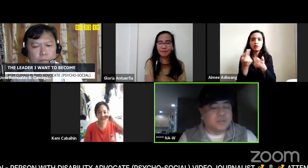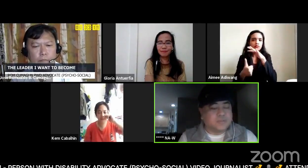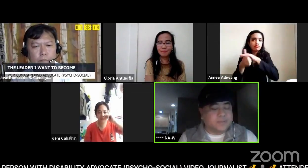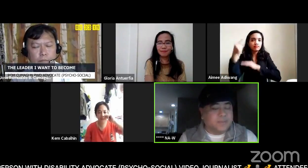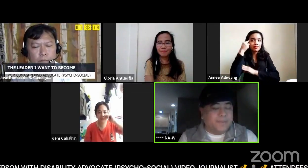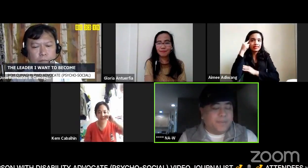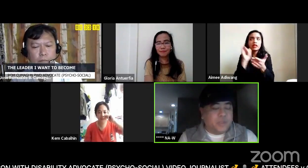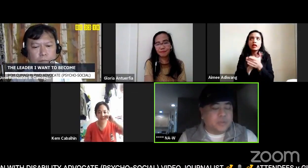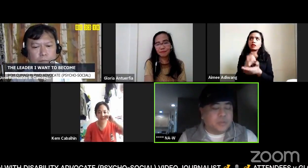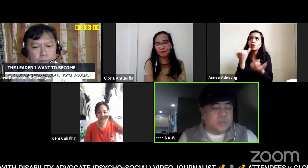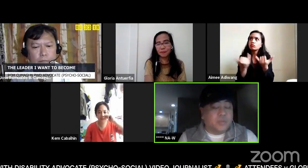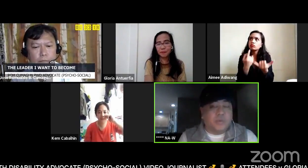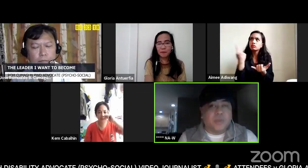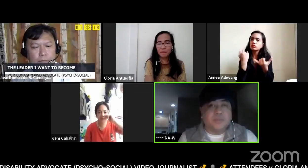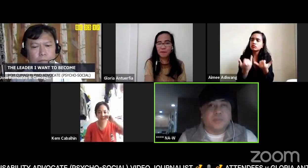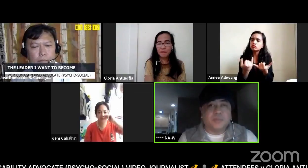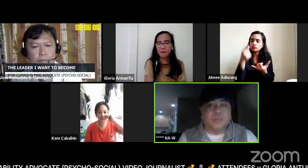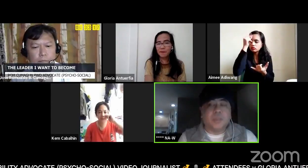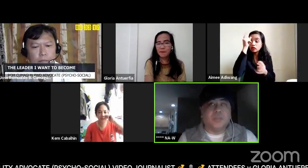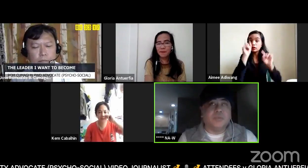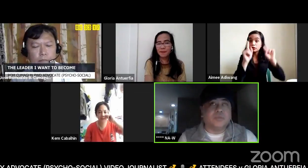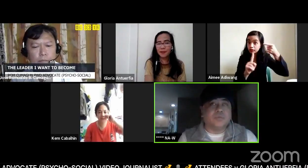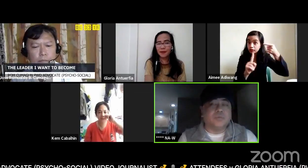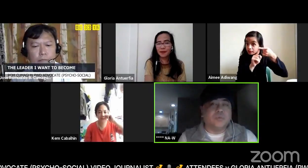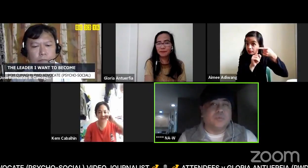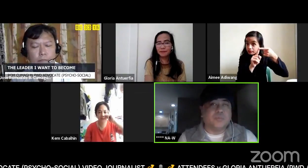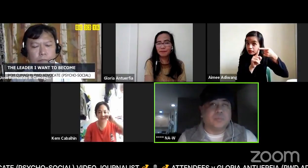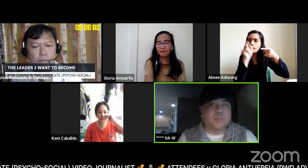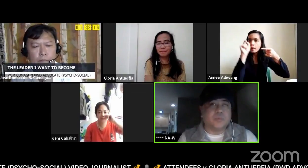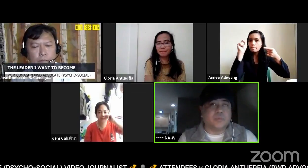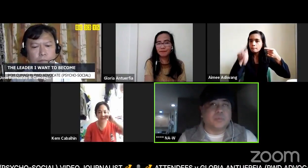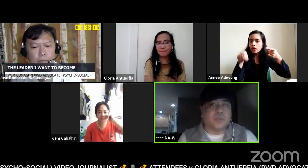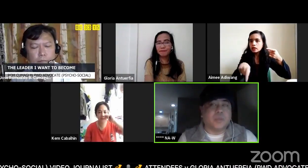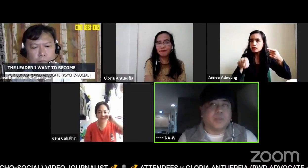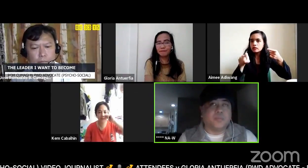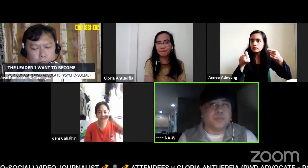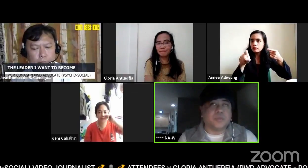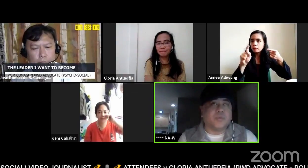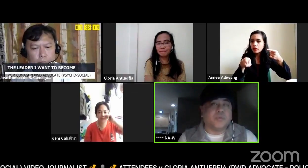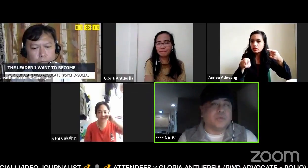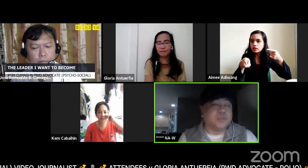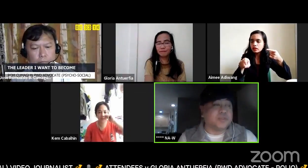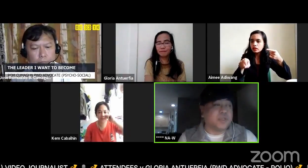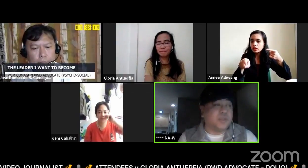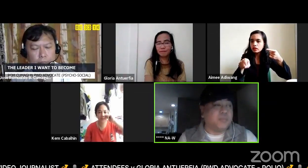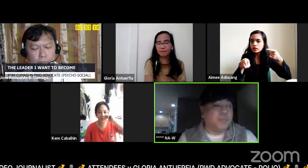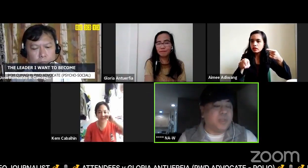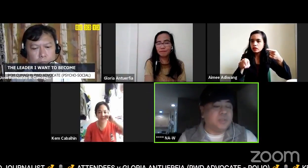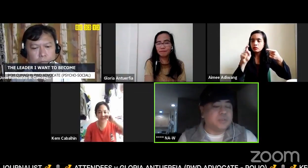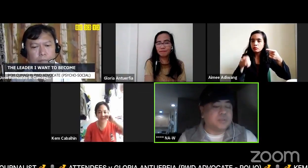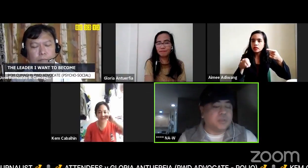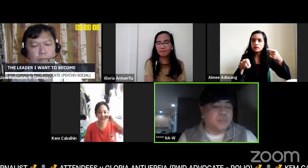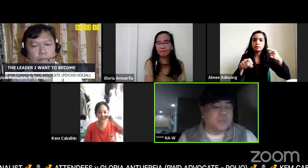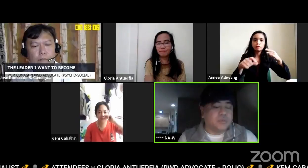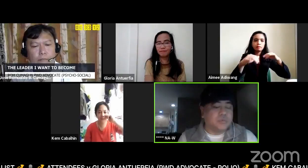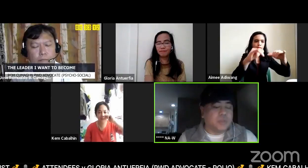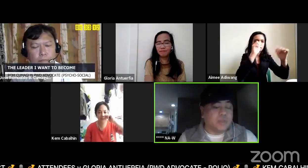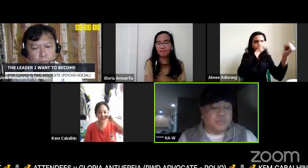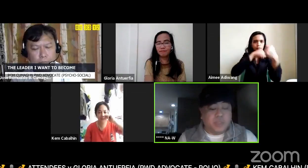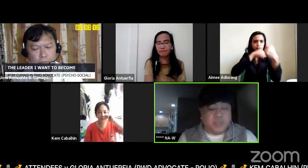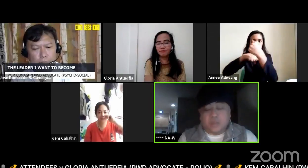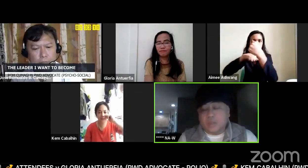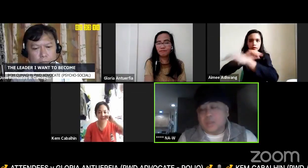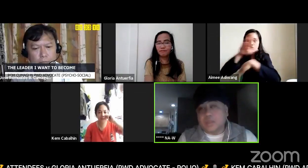now. So number one, being able to put everyone on the same page. Number